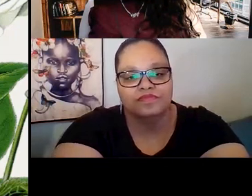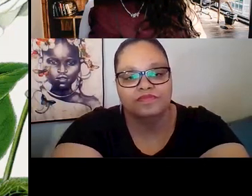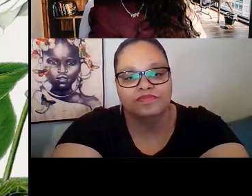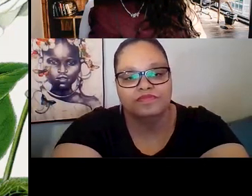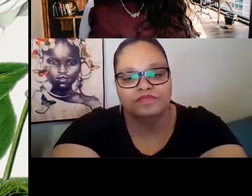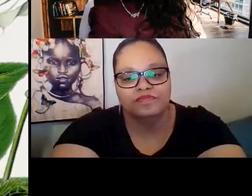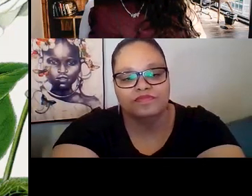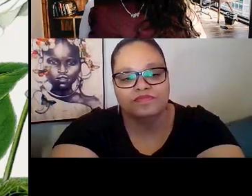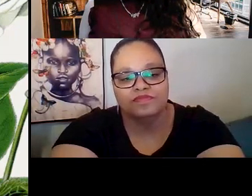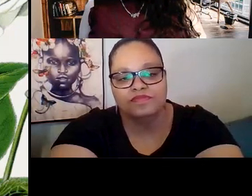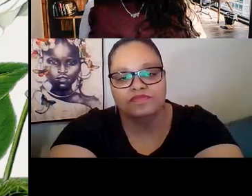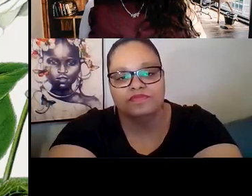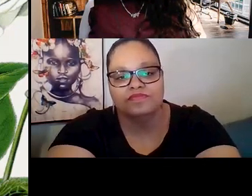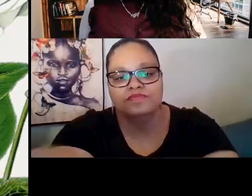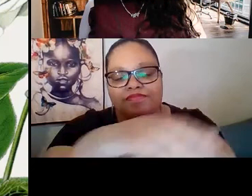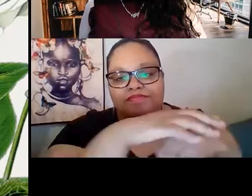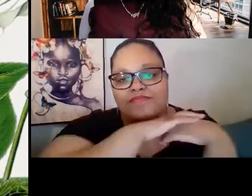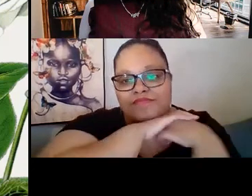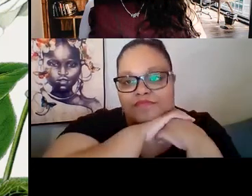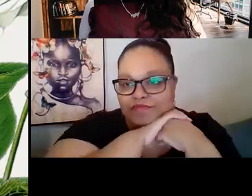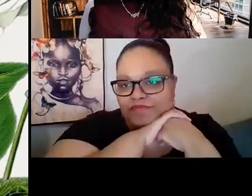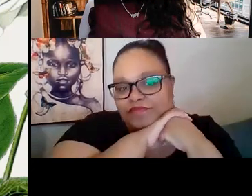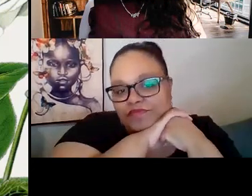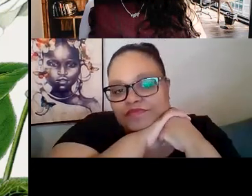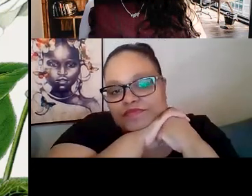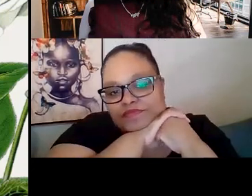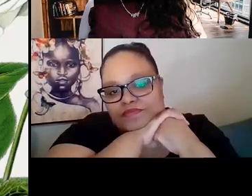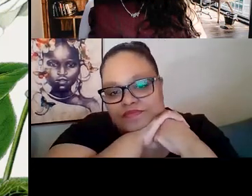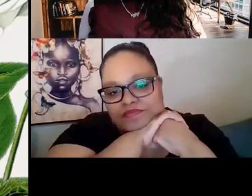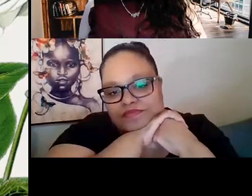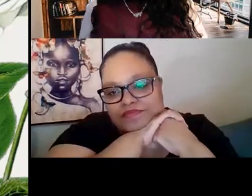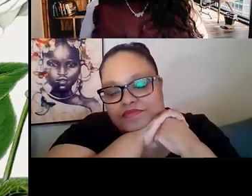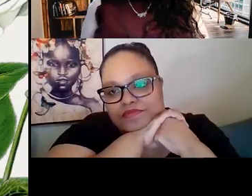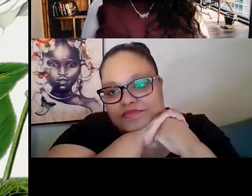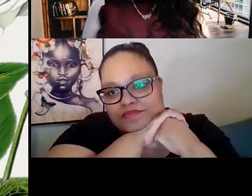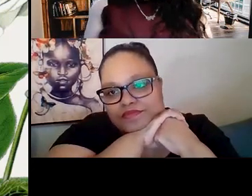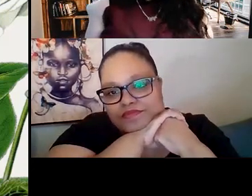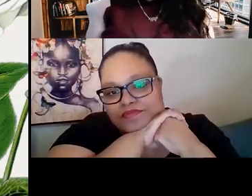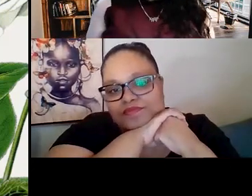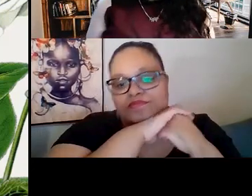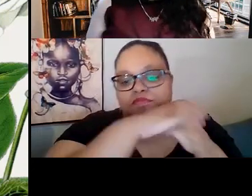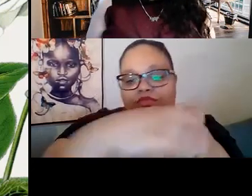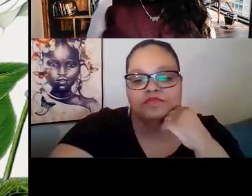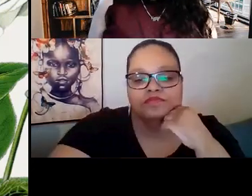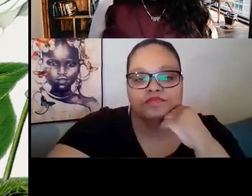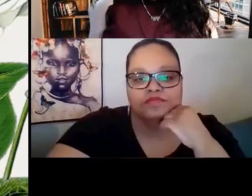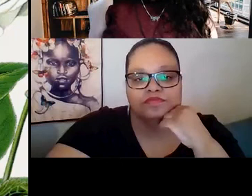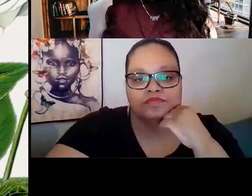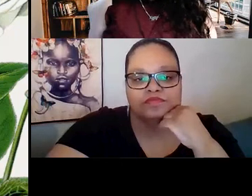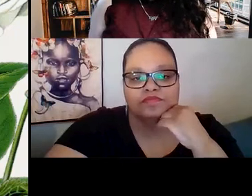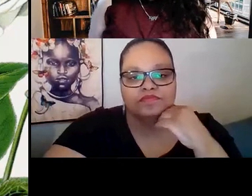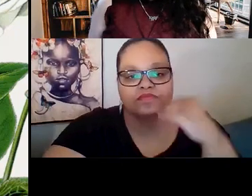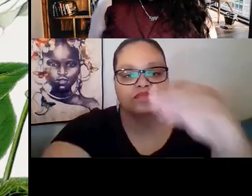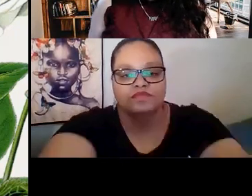literal deathbed. She gazed at me with her half-conscious sight. You're so beautiful. I wish I could remember this